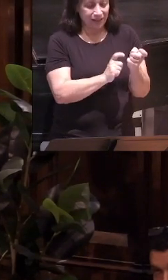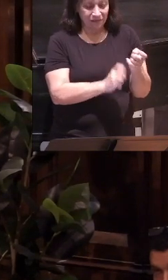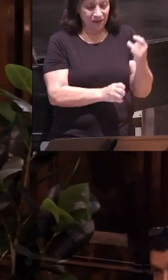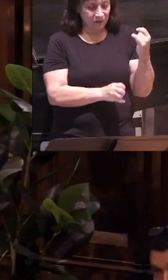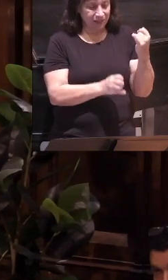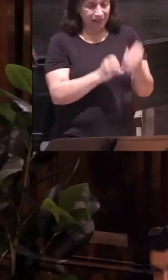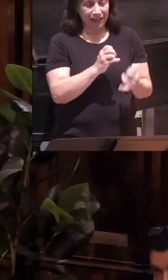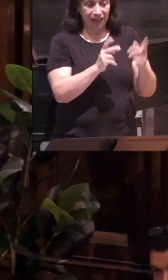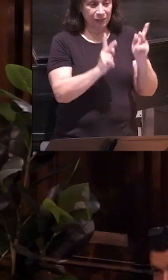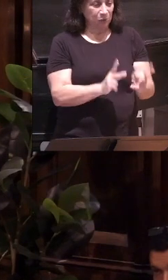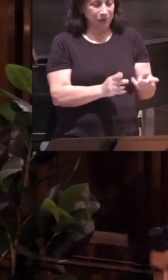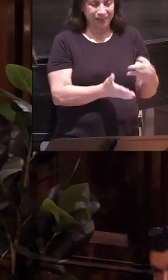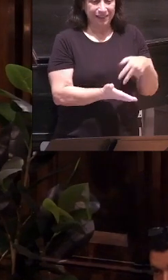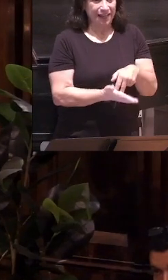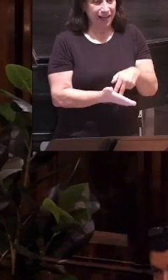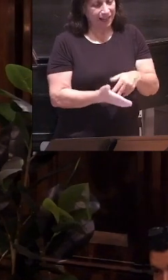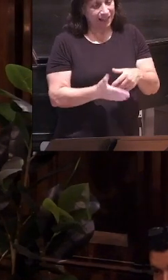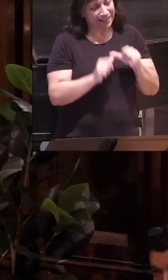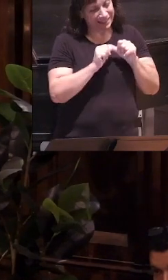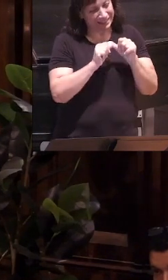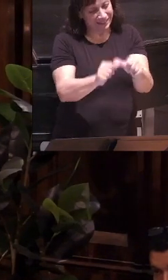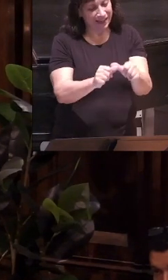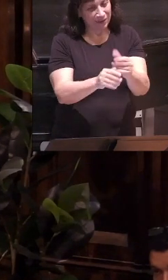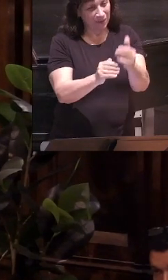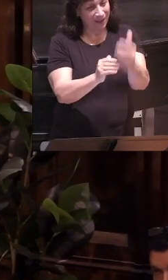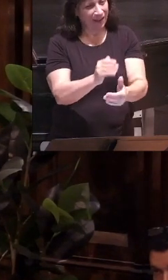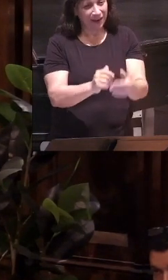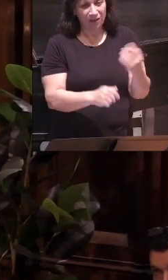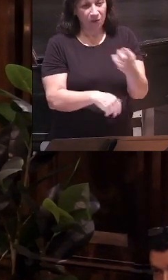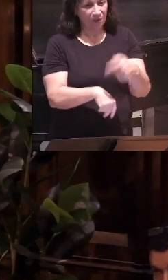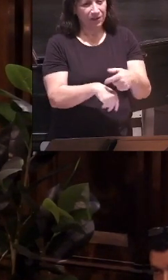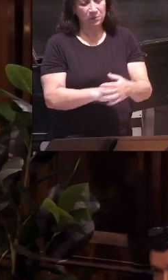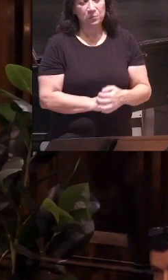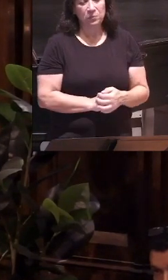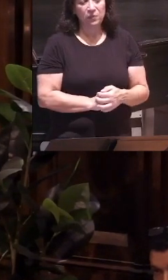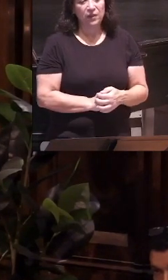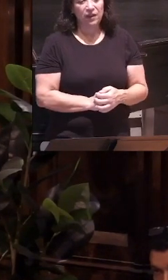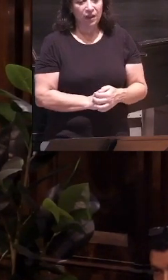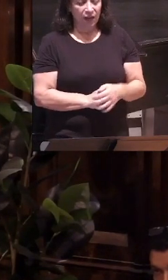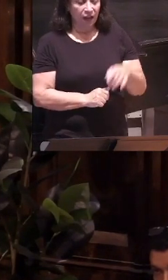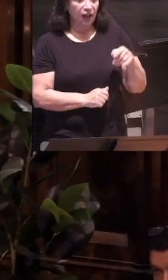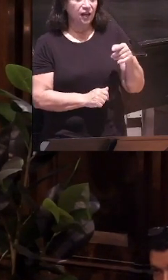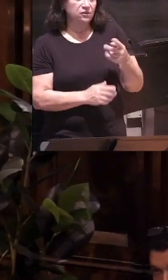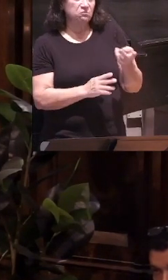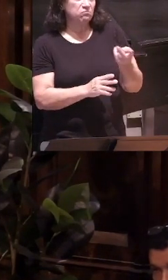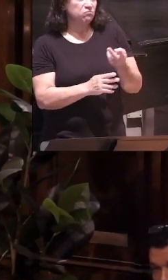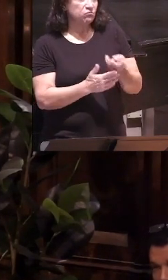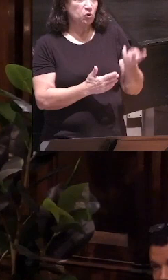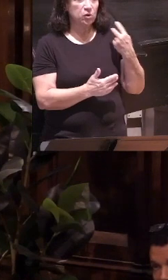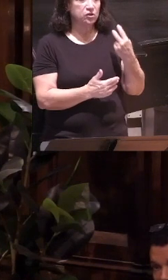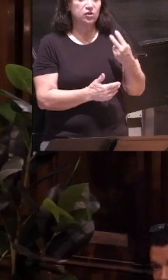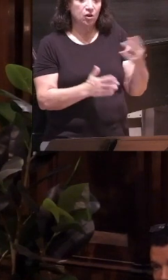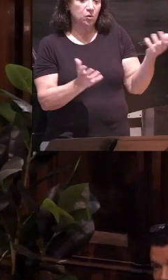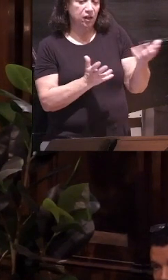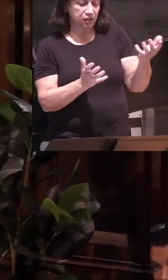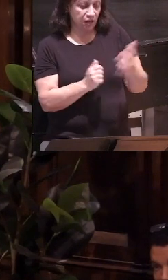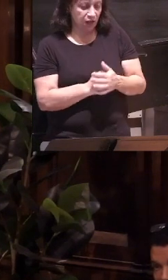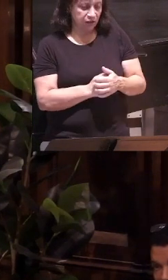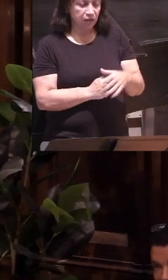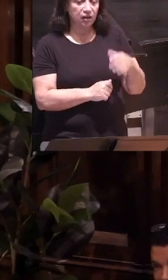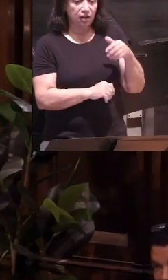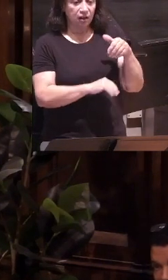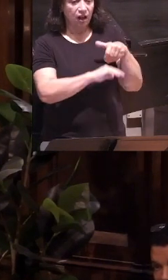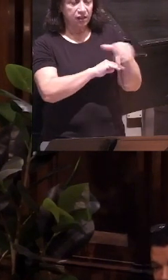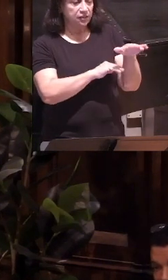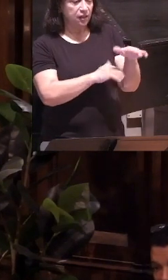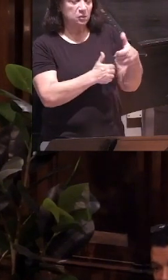last conversation I had with Earl was about 3 weeks ago, and this is the kind of person he was. So I had sent Earl